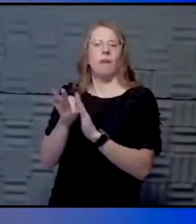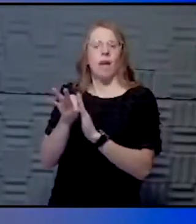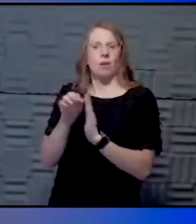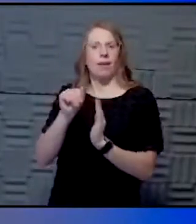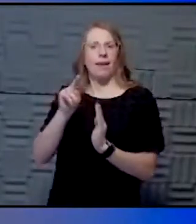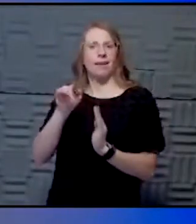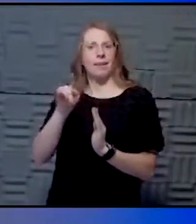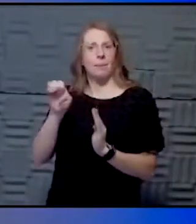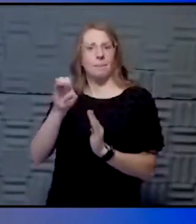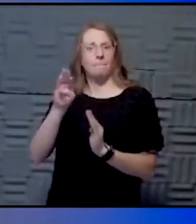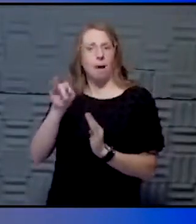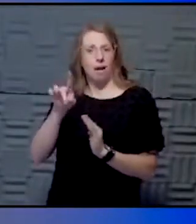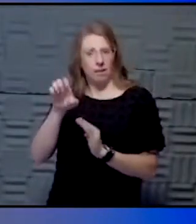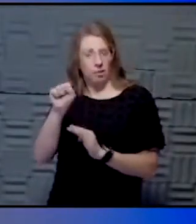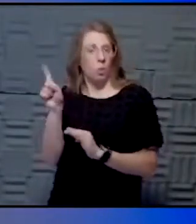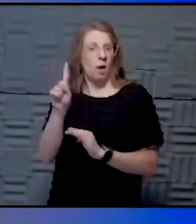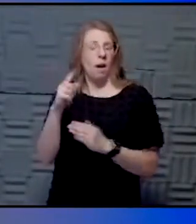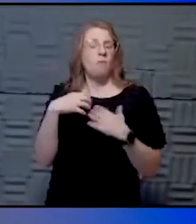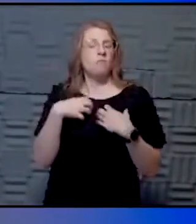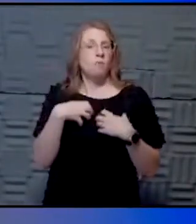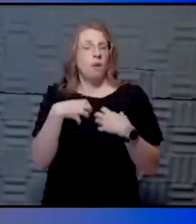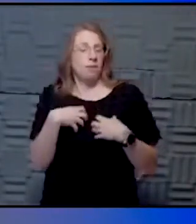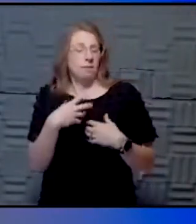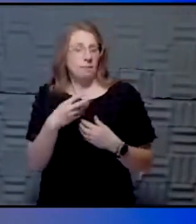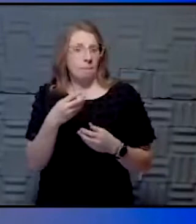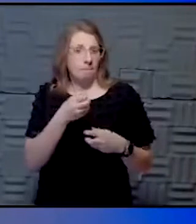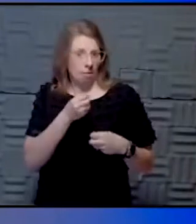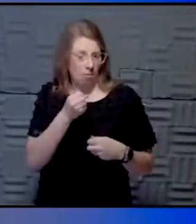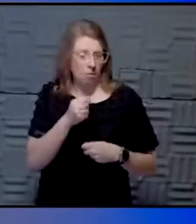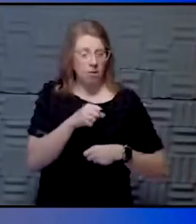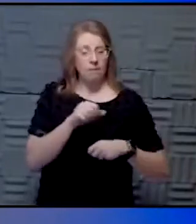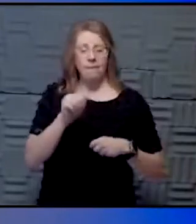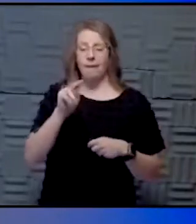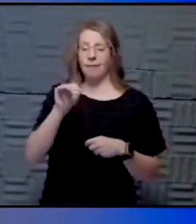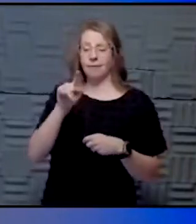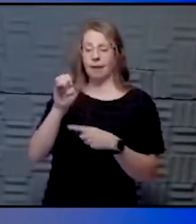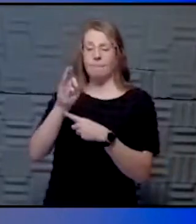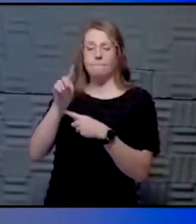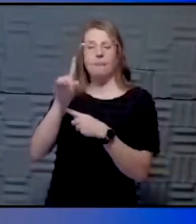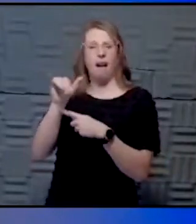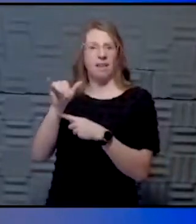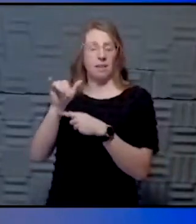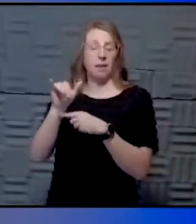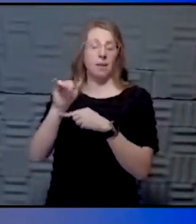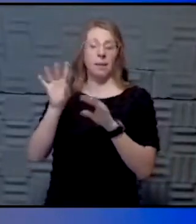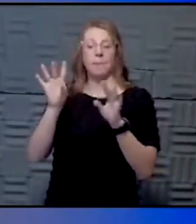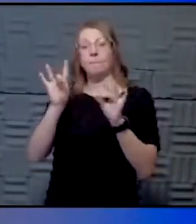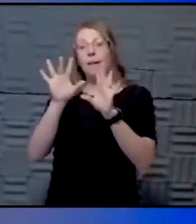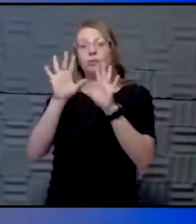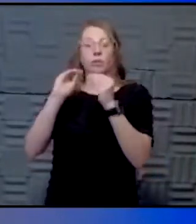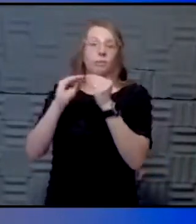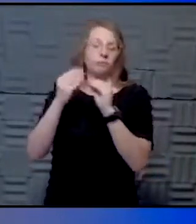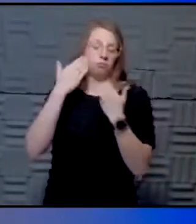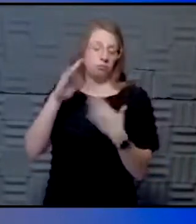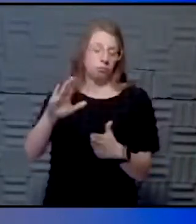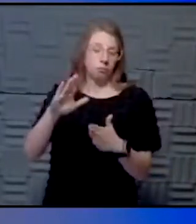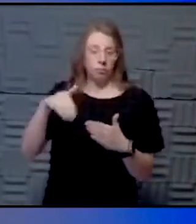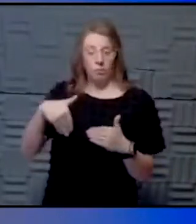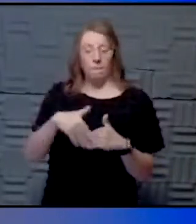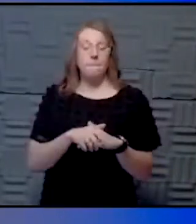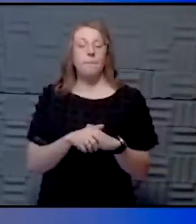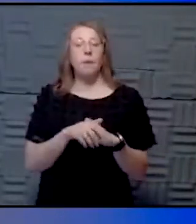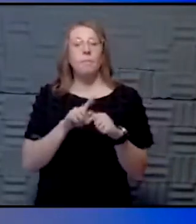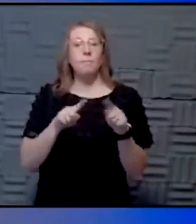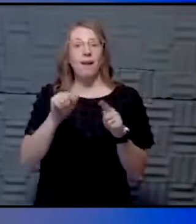milk and then passing on to children. We don't know what that antibody level, kind of that magic number is yet, but we do find antibodies have